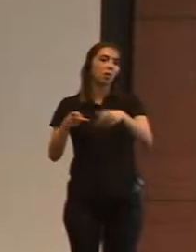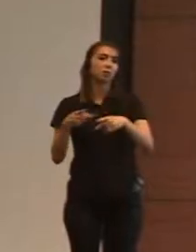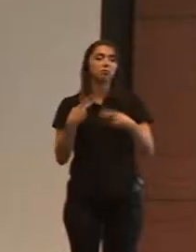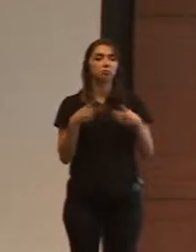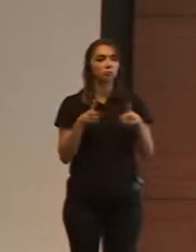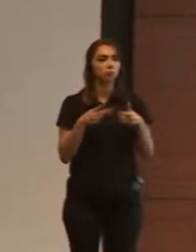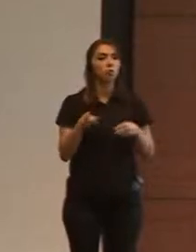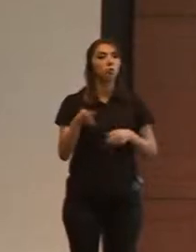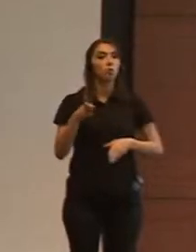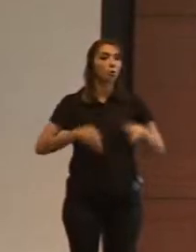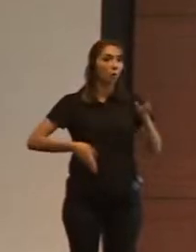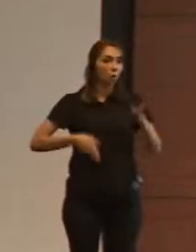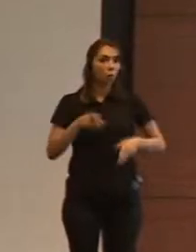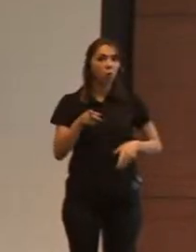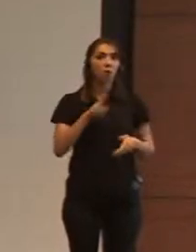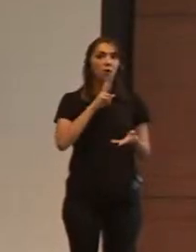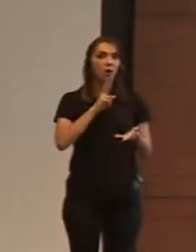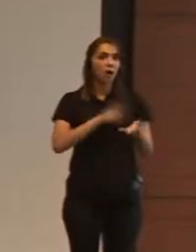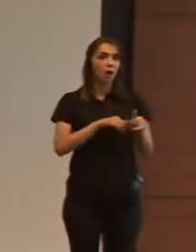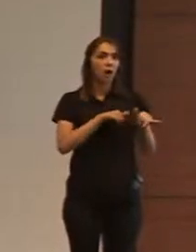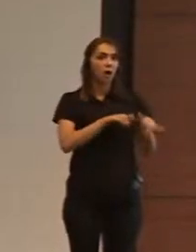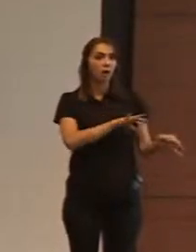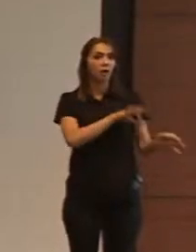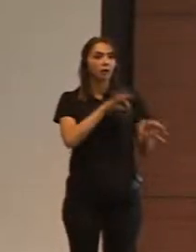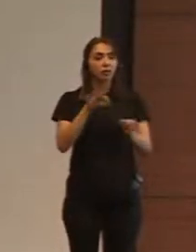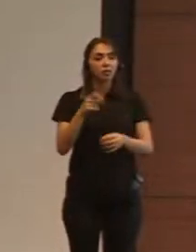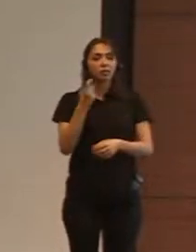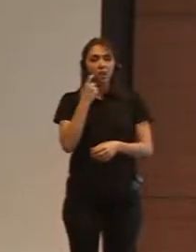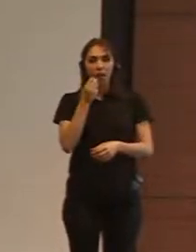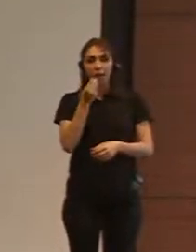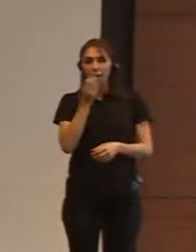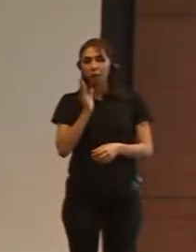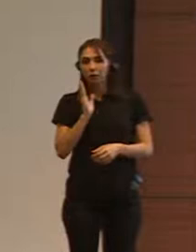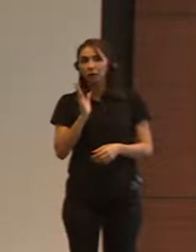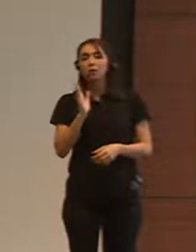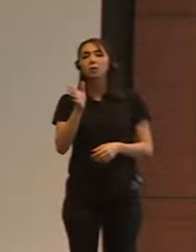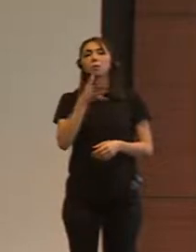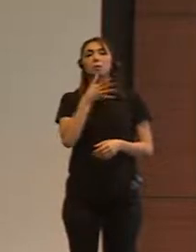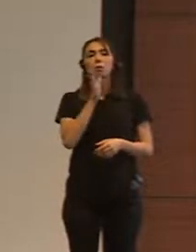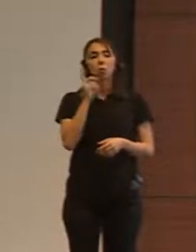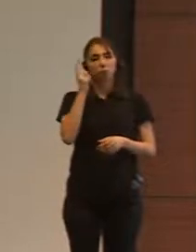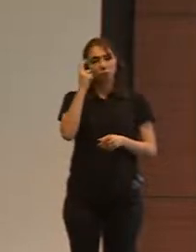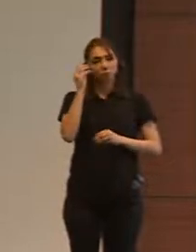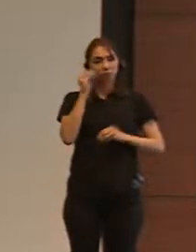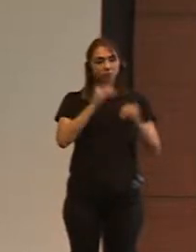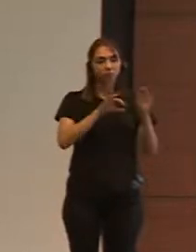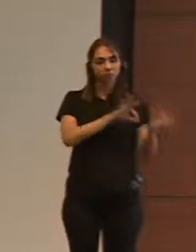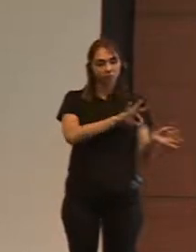can transfer this to this lego so the lego makes the same decision